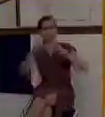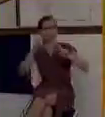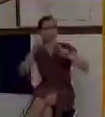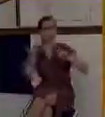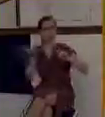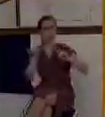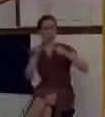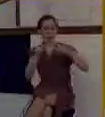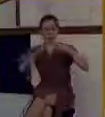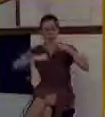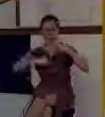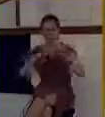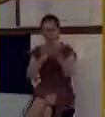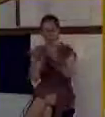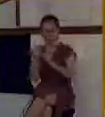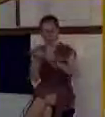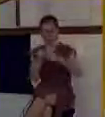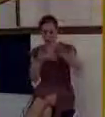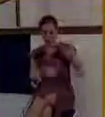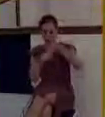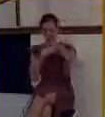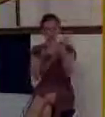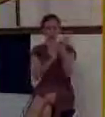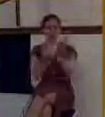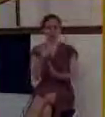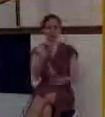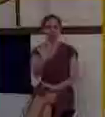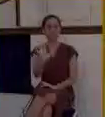So we need to understand these terms, right?